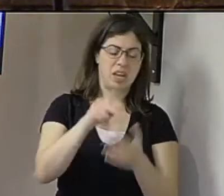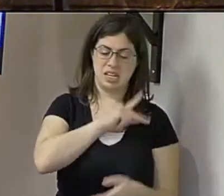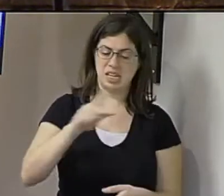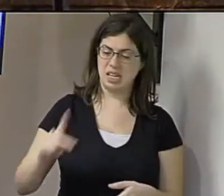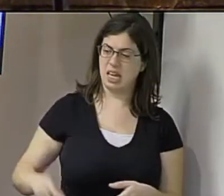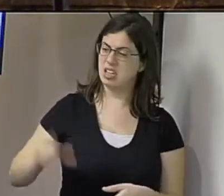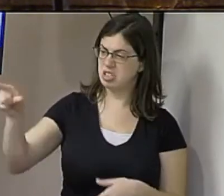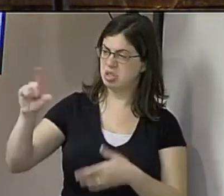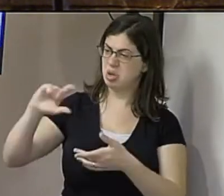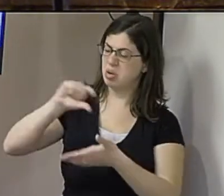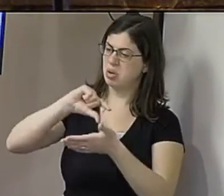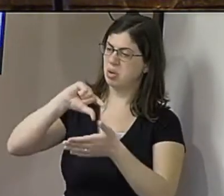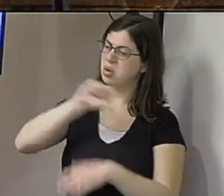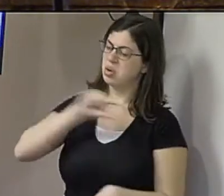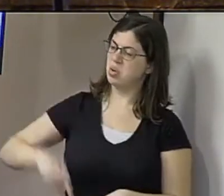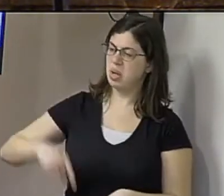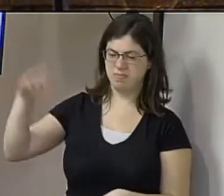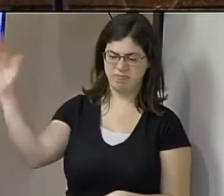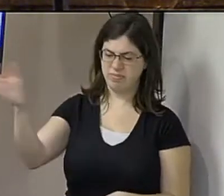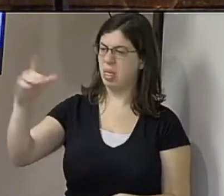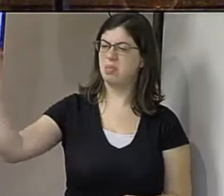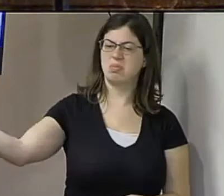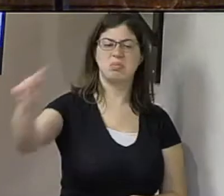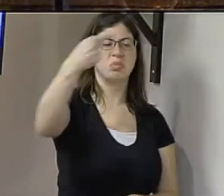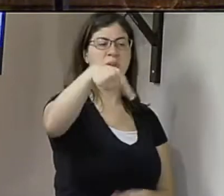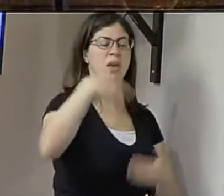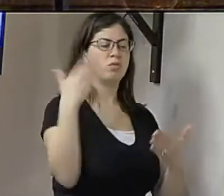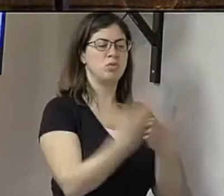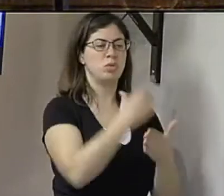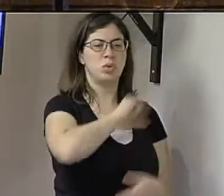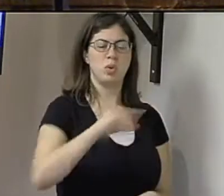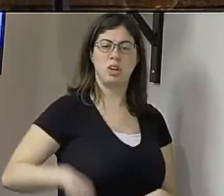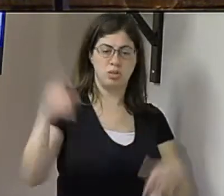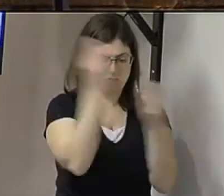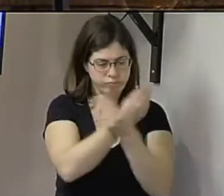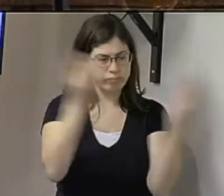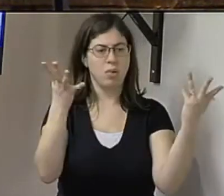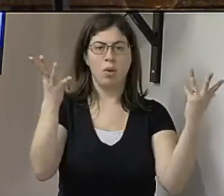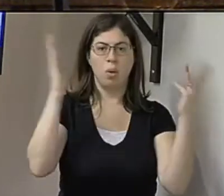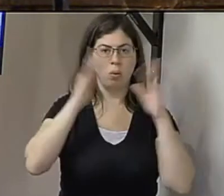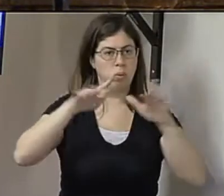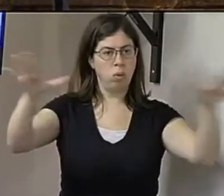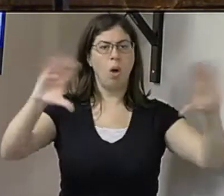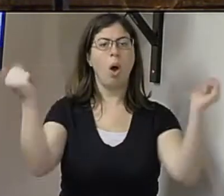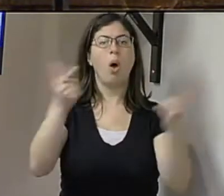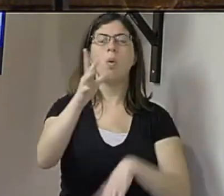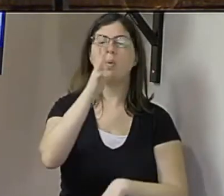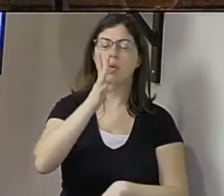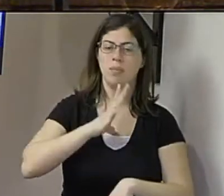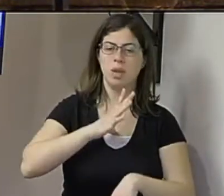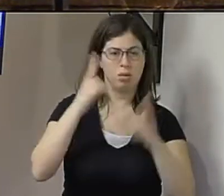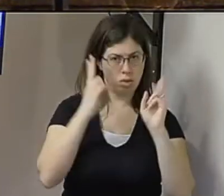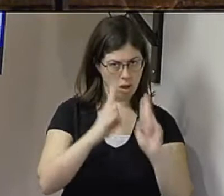to another who is better than she. So when the decree made by the king is proclaimed throughout all his kingdom, for it is vast, all women will give honor to